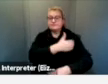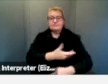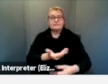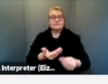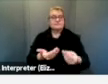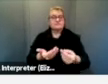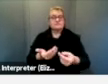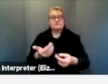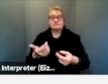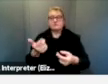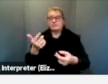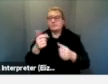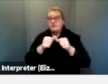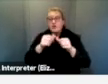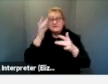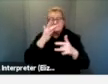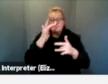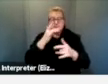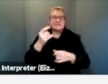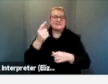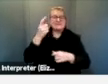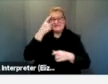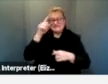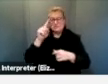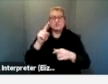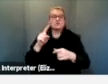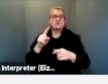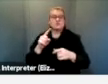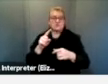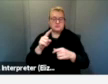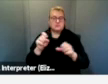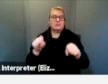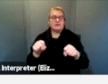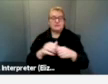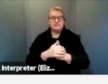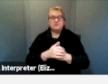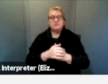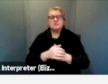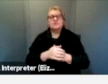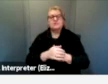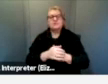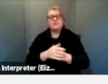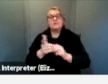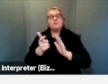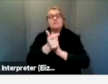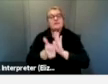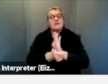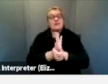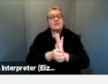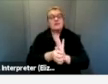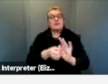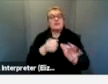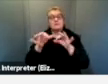illness, intellectual incapacities. The early American legal category of disability was also primarily rooted in